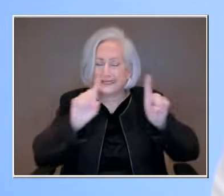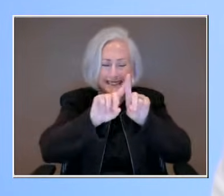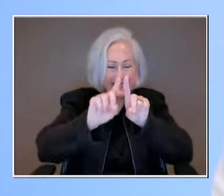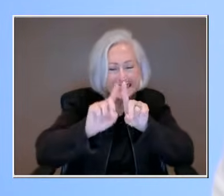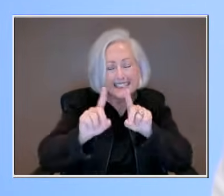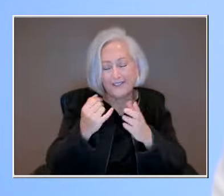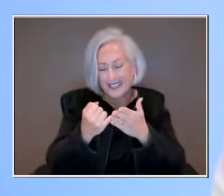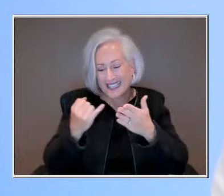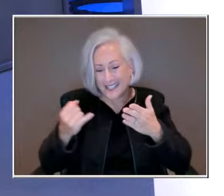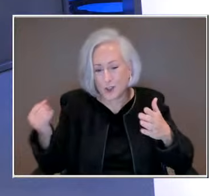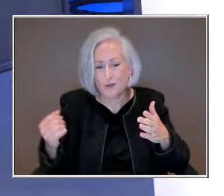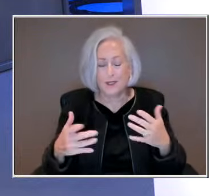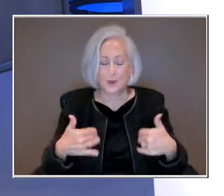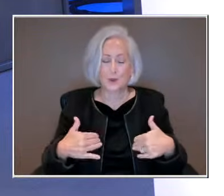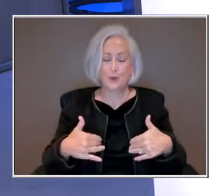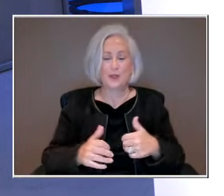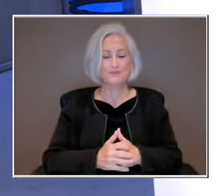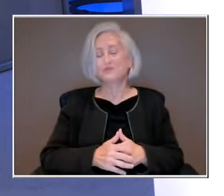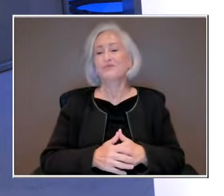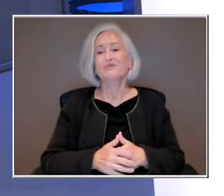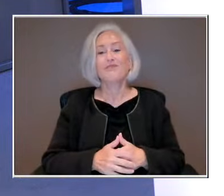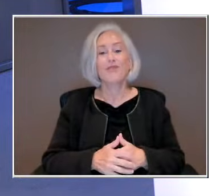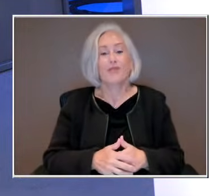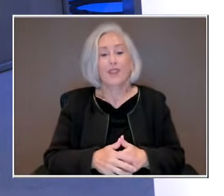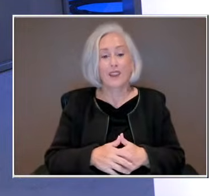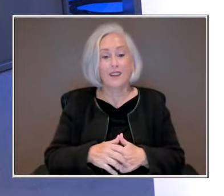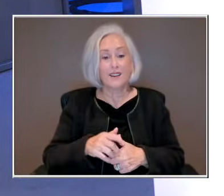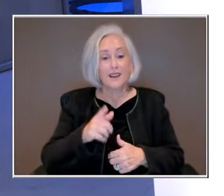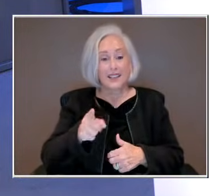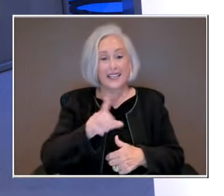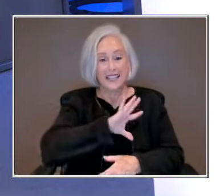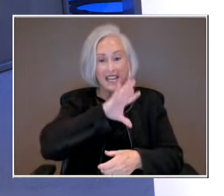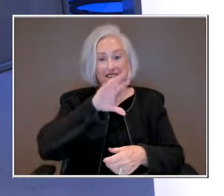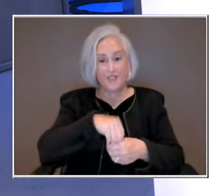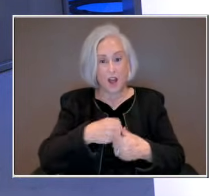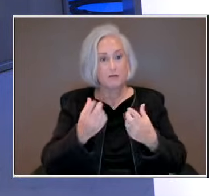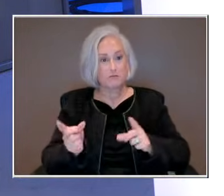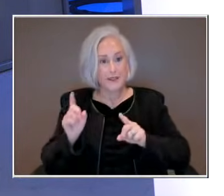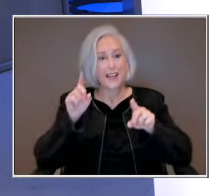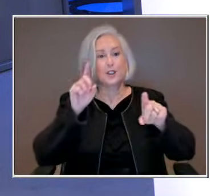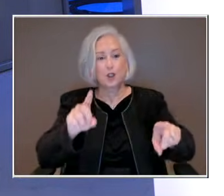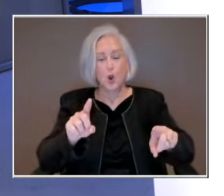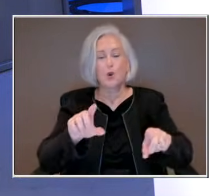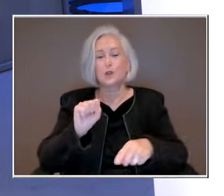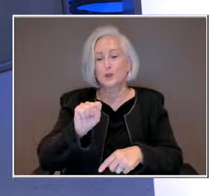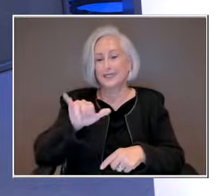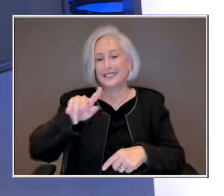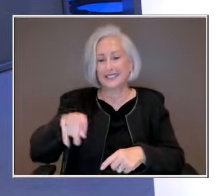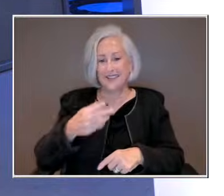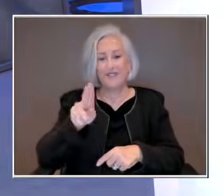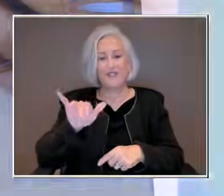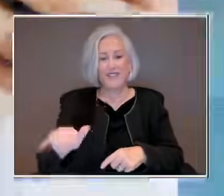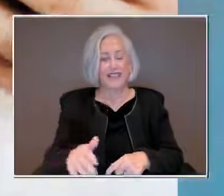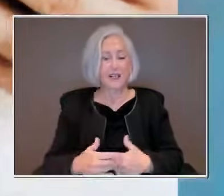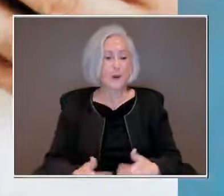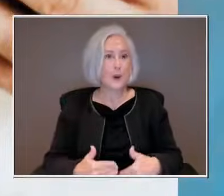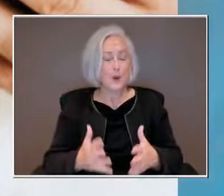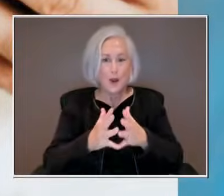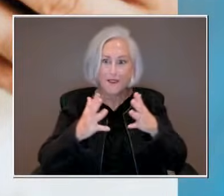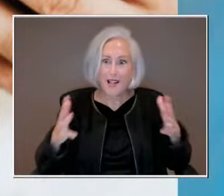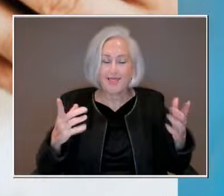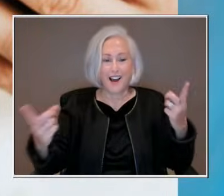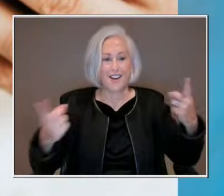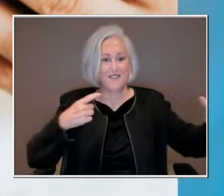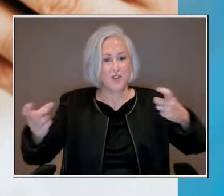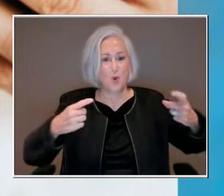lot of fun. She would take him to the symphony as well, and he enjoyed that so much. We already have some great questions coming in and